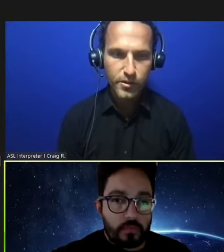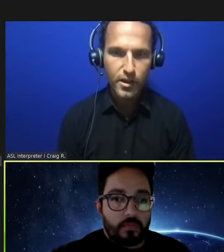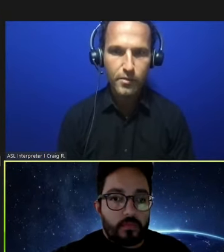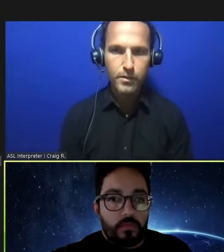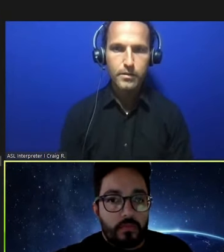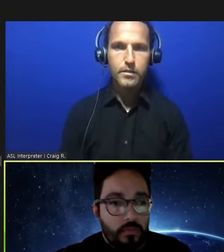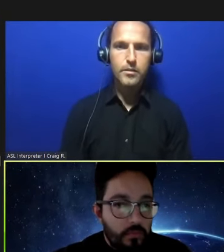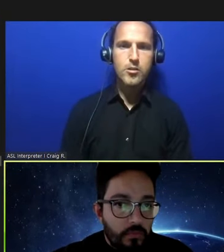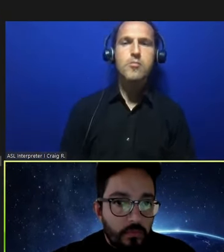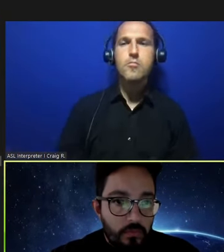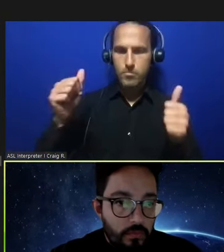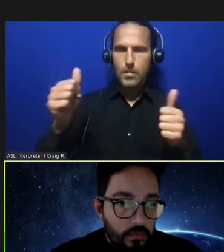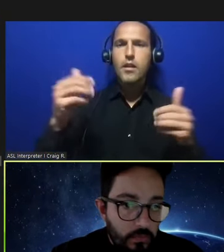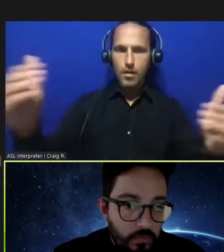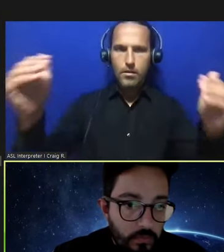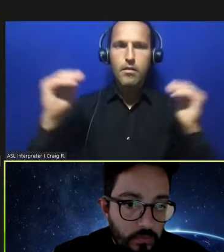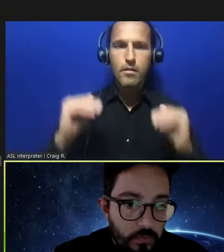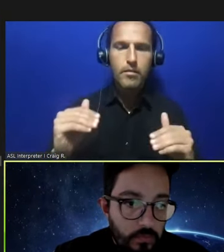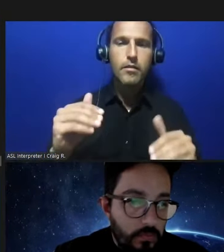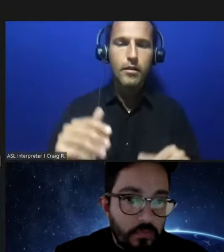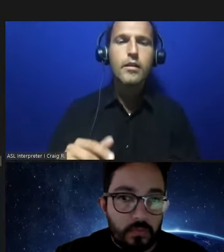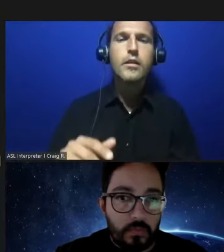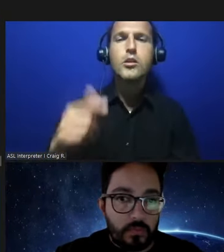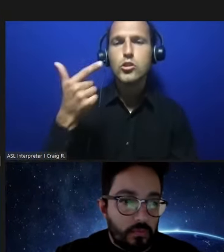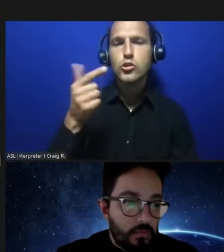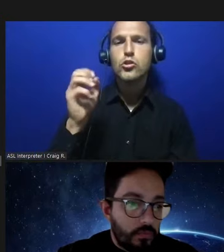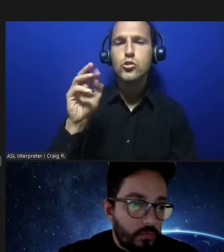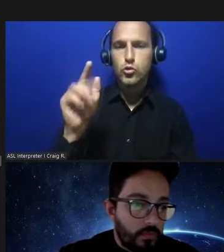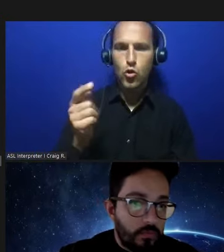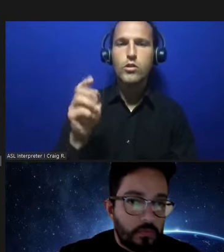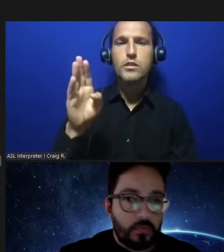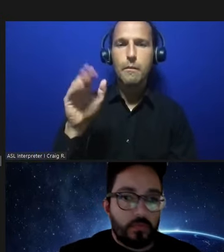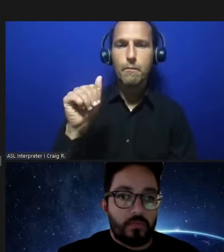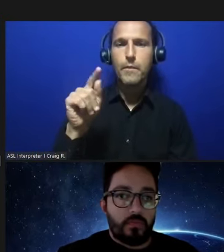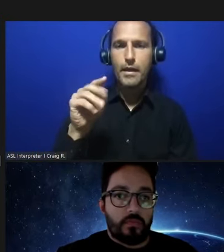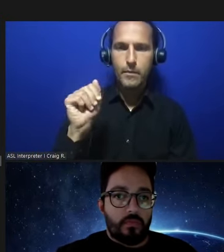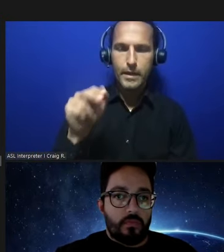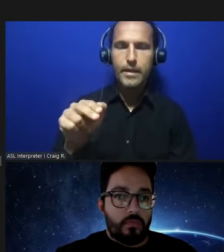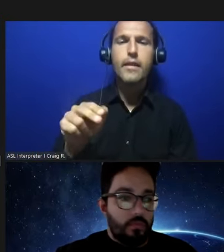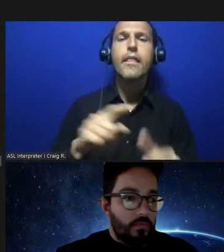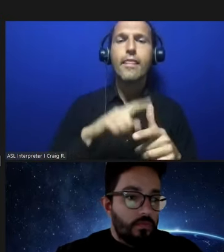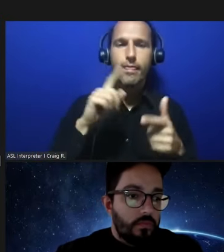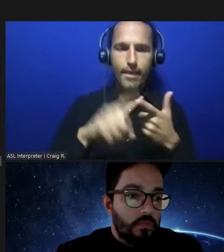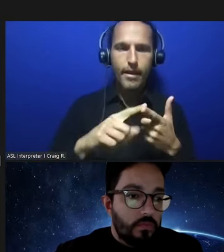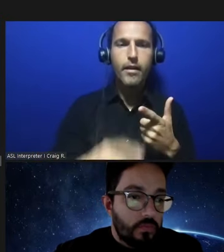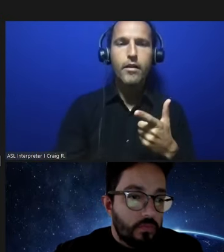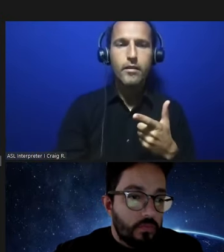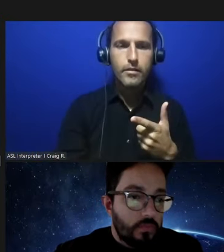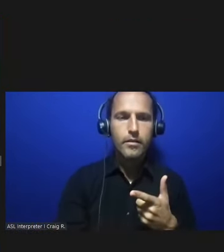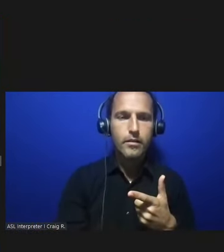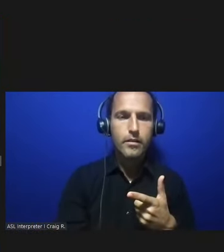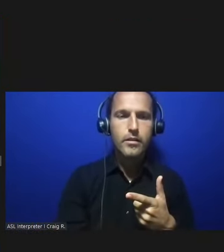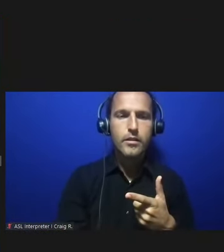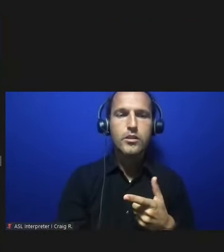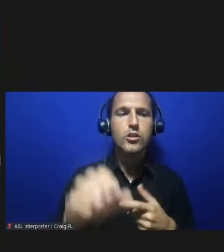We will move on to our next speaker, George Bettman, followed by Cheryl